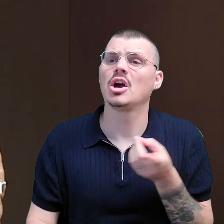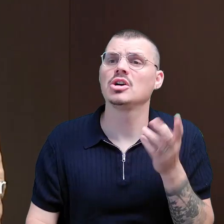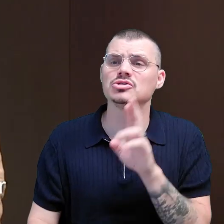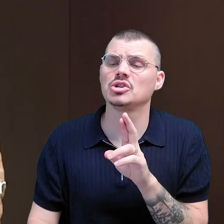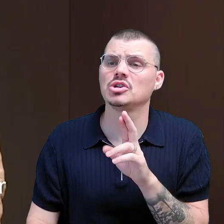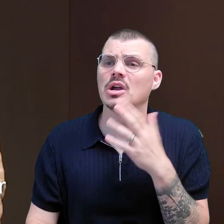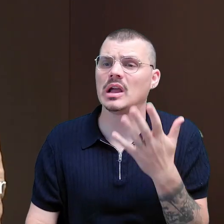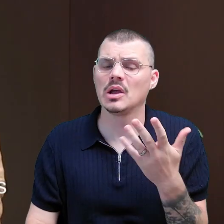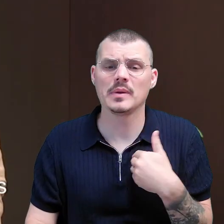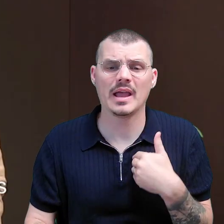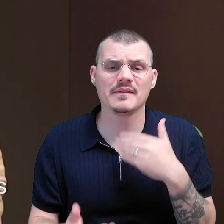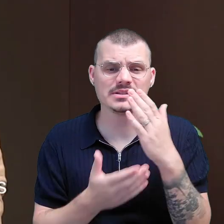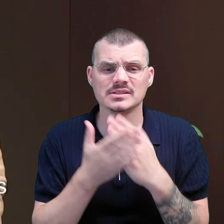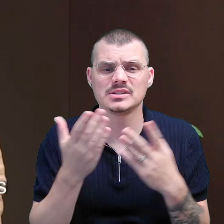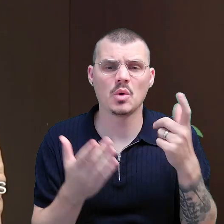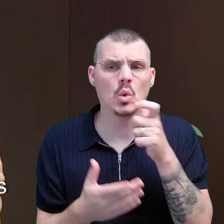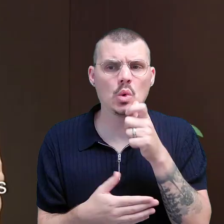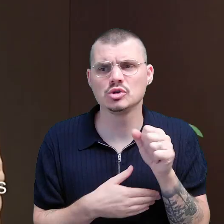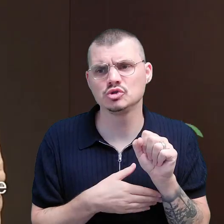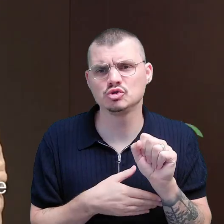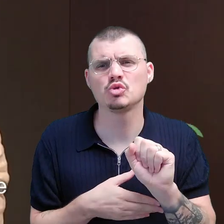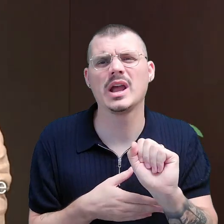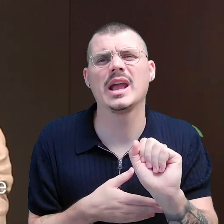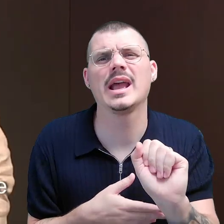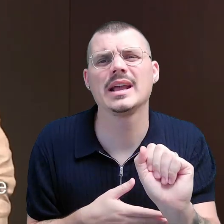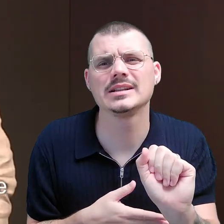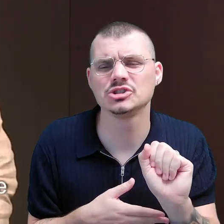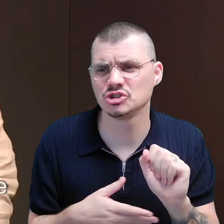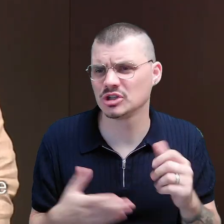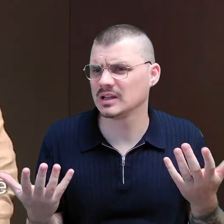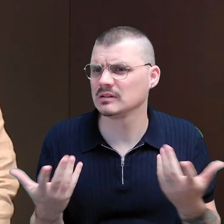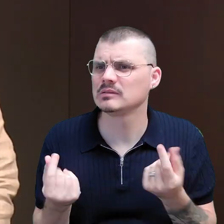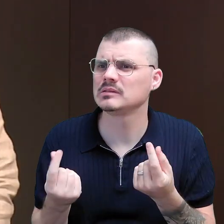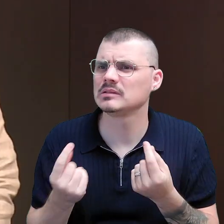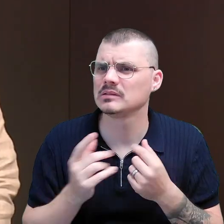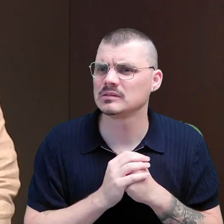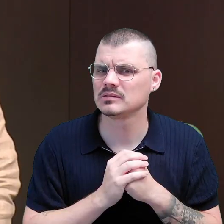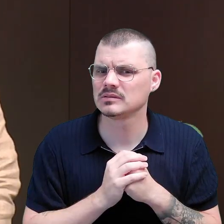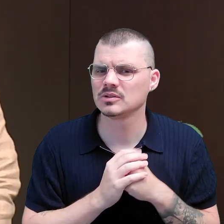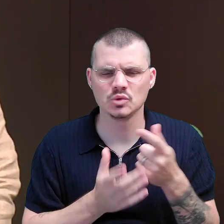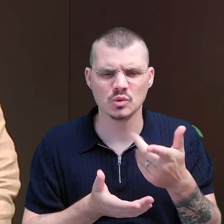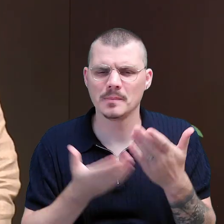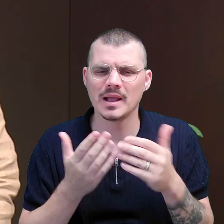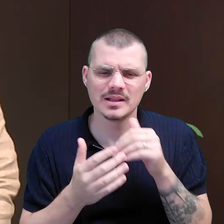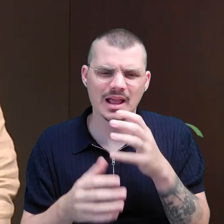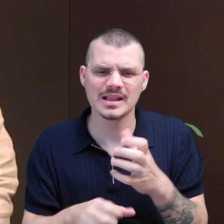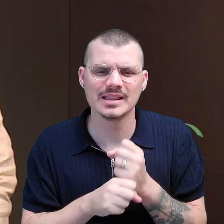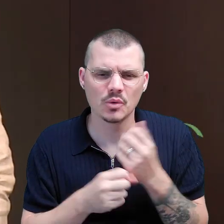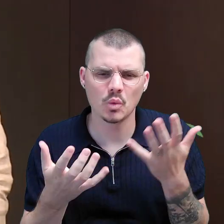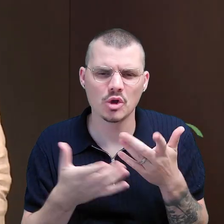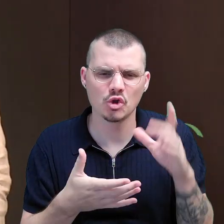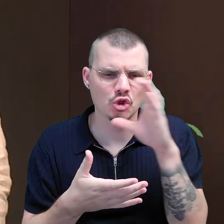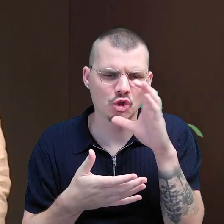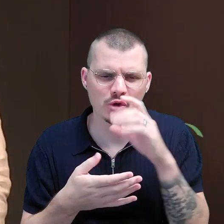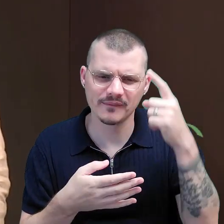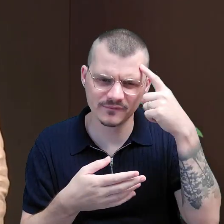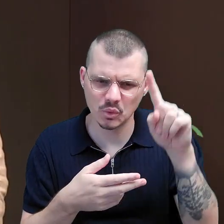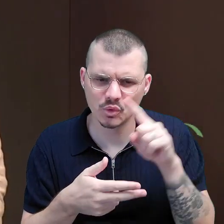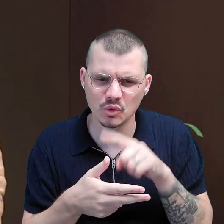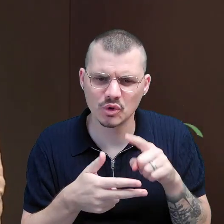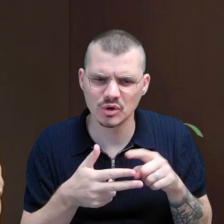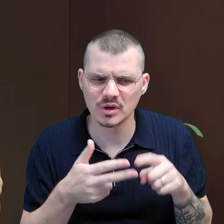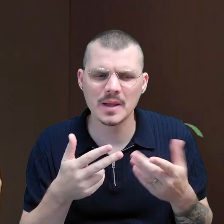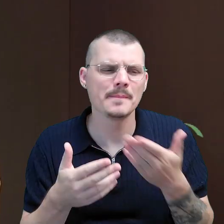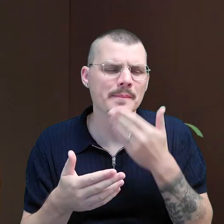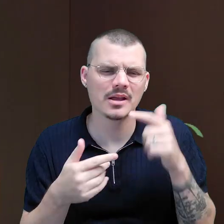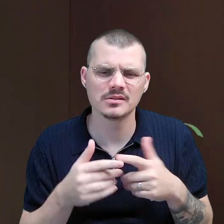than saying, Dr. Schmedlap, we have somebody who's stretching forward from the waist while they're seated. You might not get all the things you're